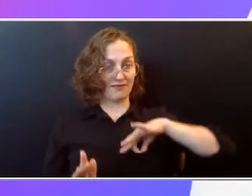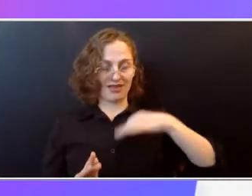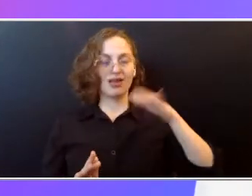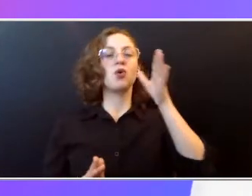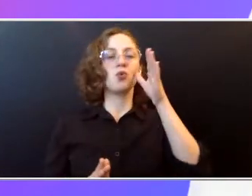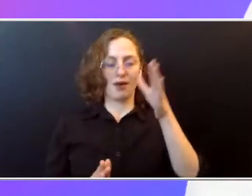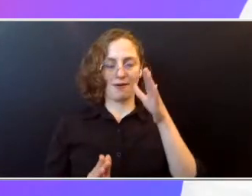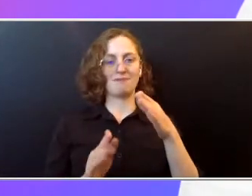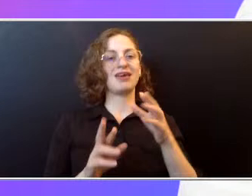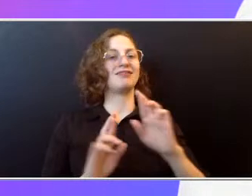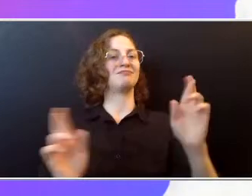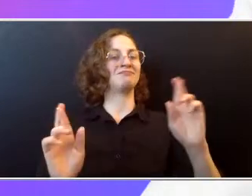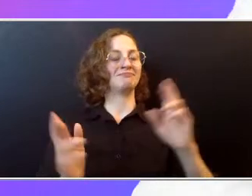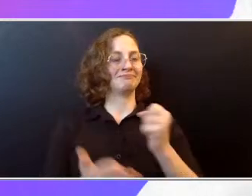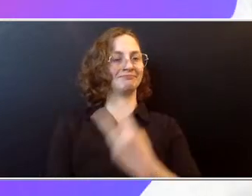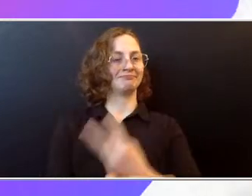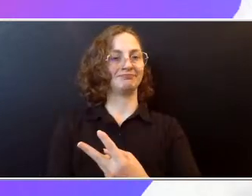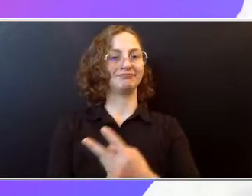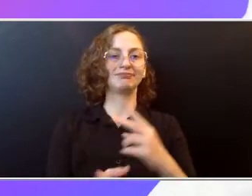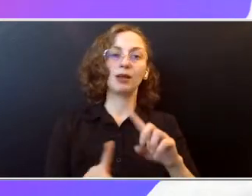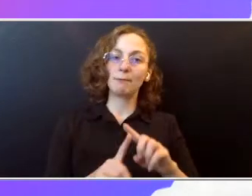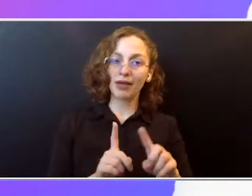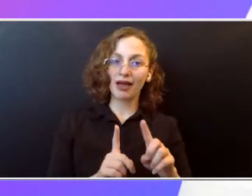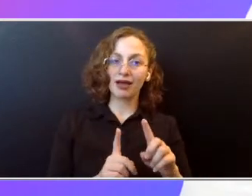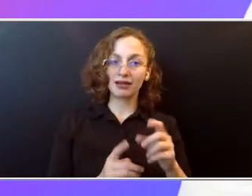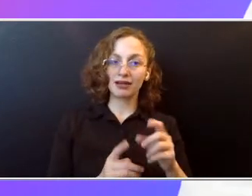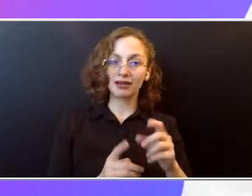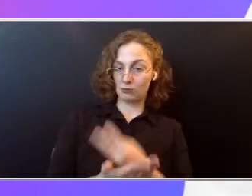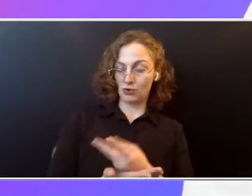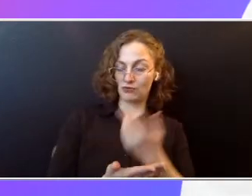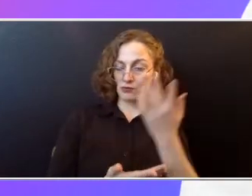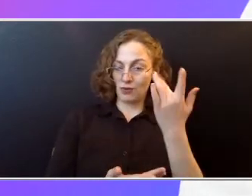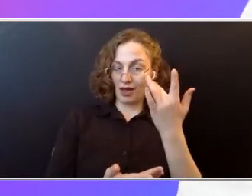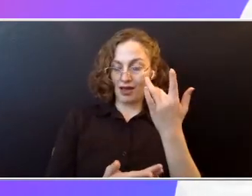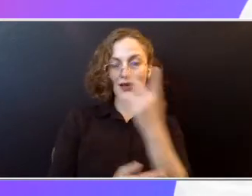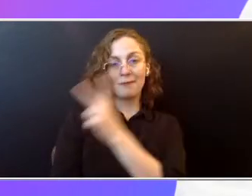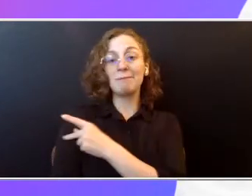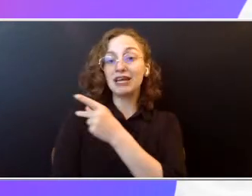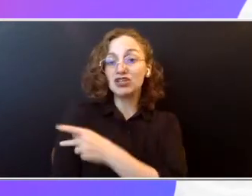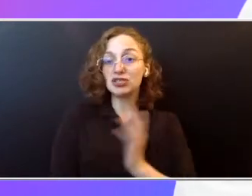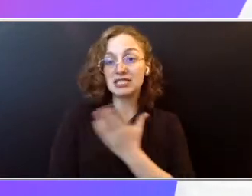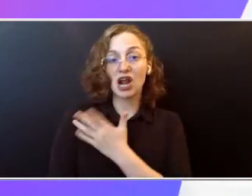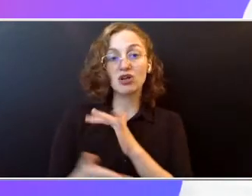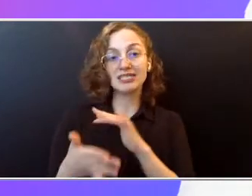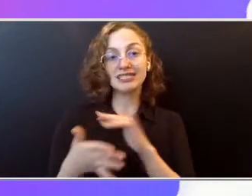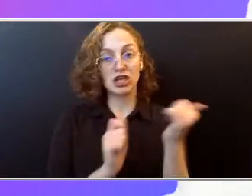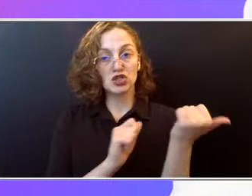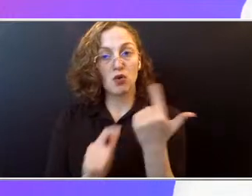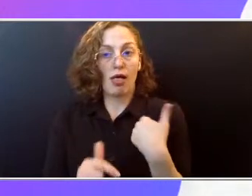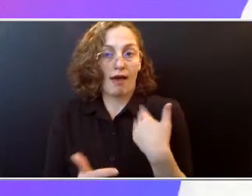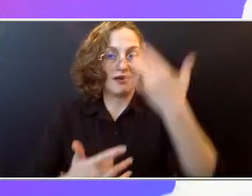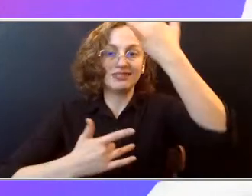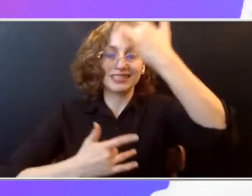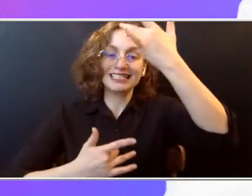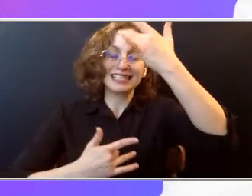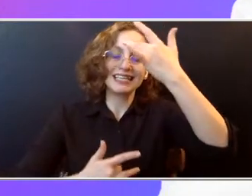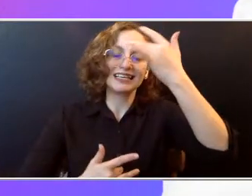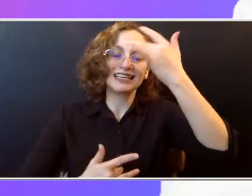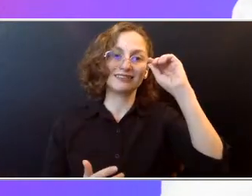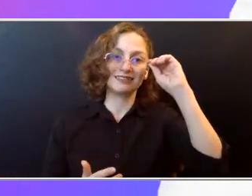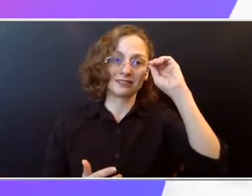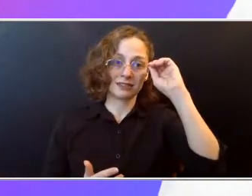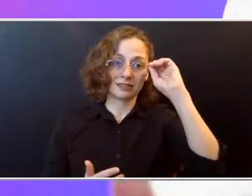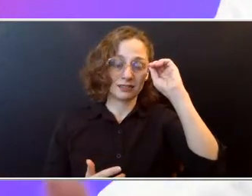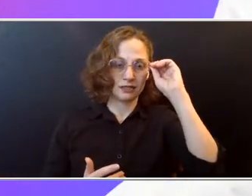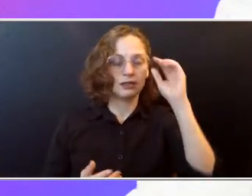approved because the patients in the studies all have disease. So patients who don't have disease with high Lp(a), the drug won't be originally